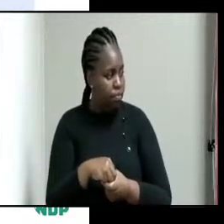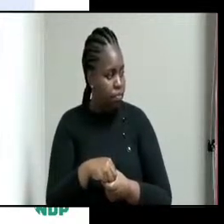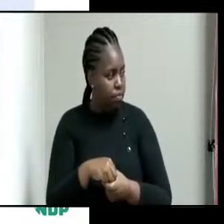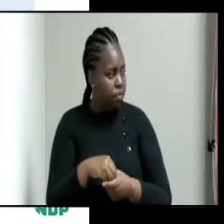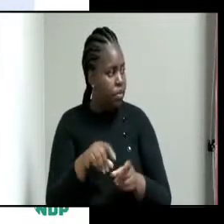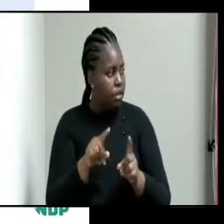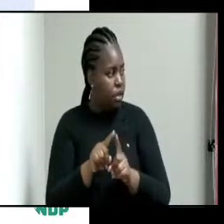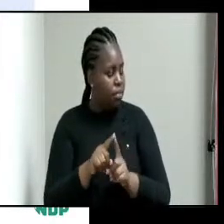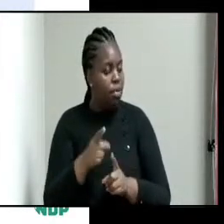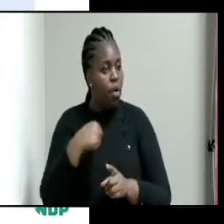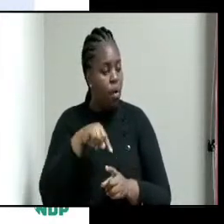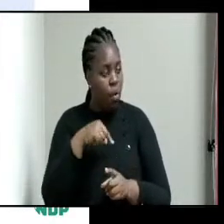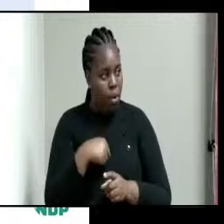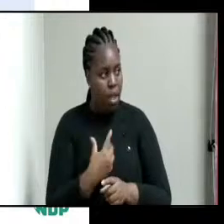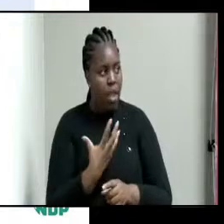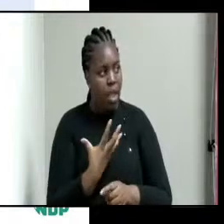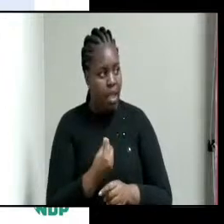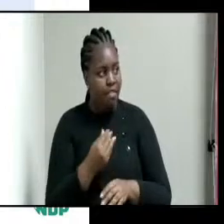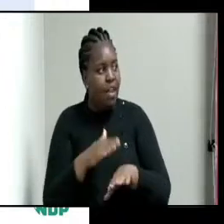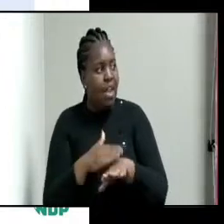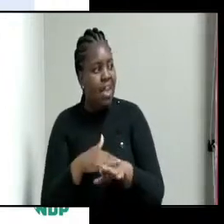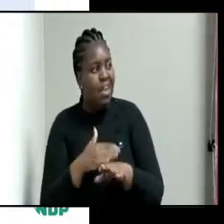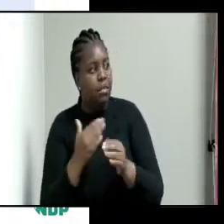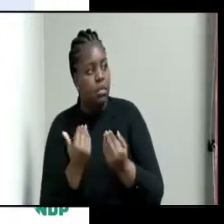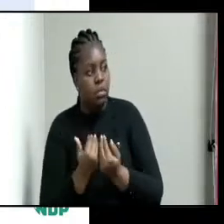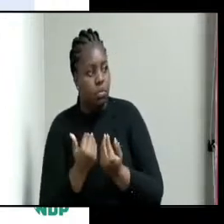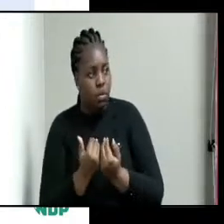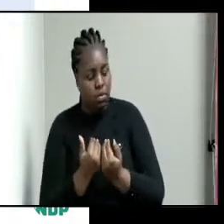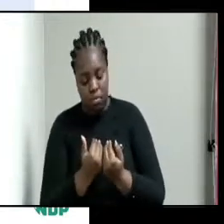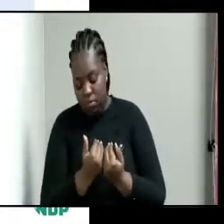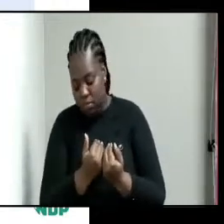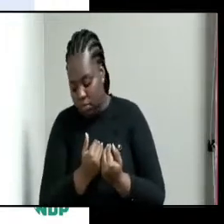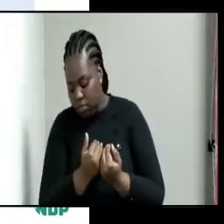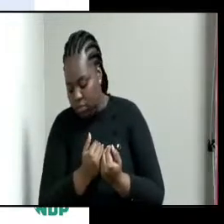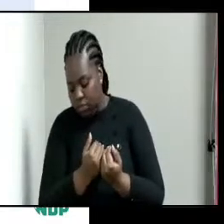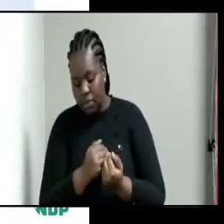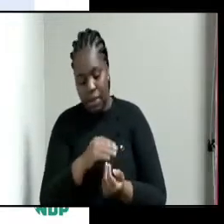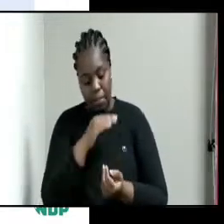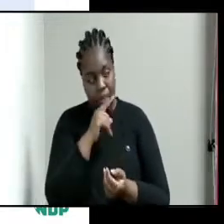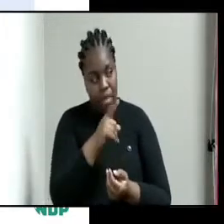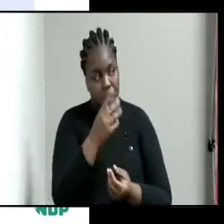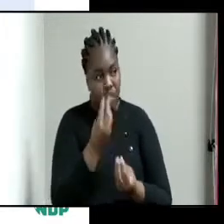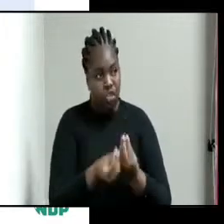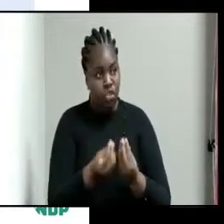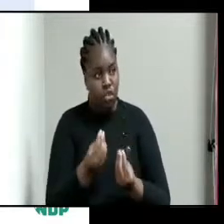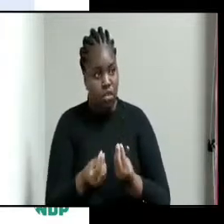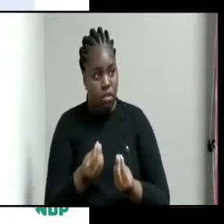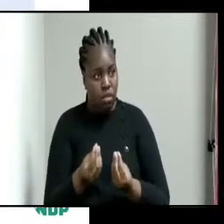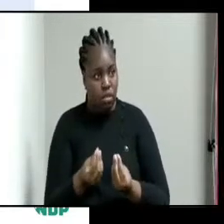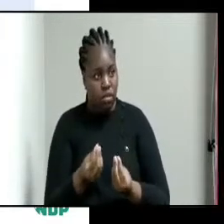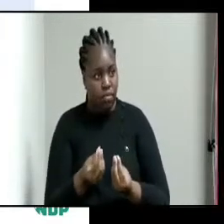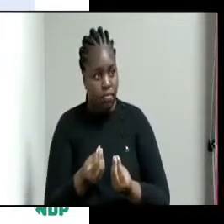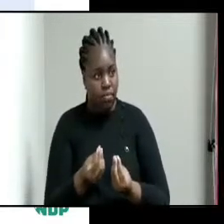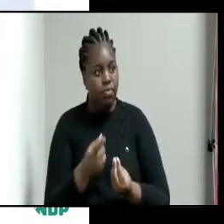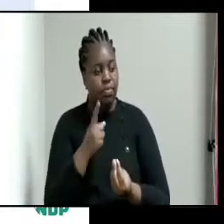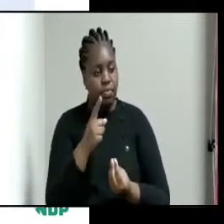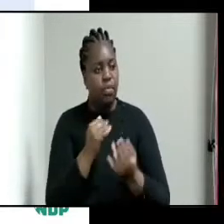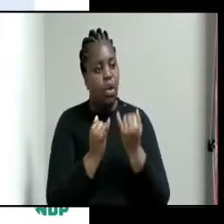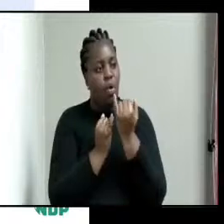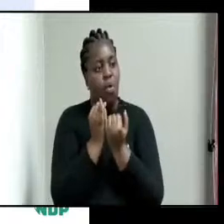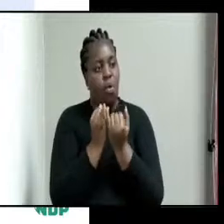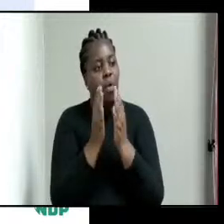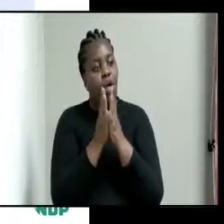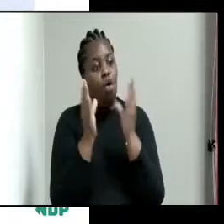And as well, we have lateness in schooling, meaning a child did